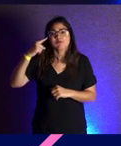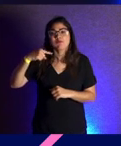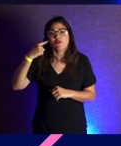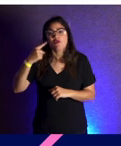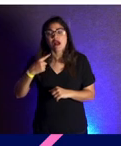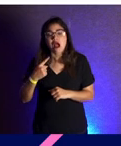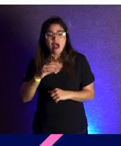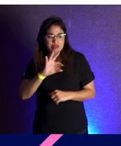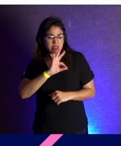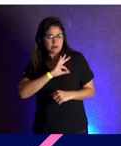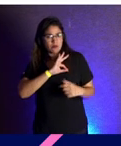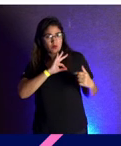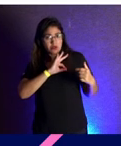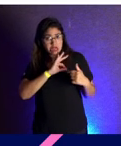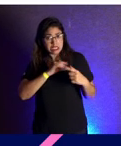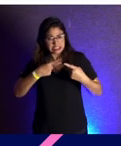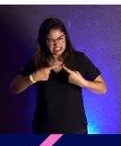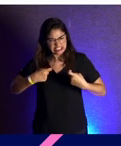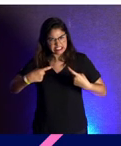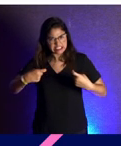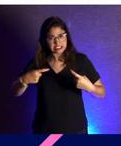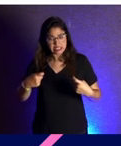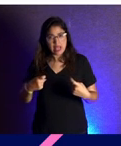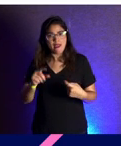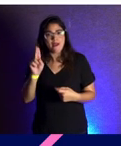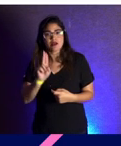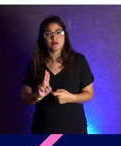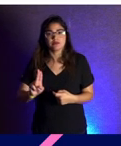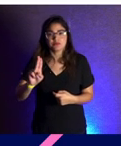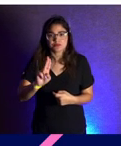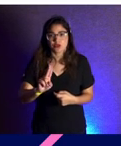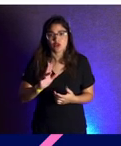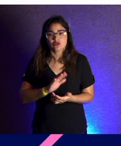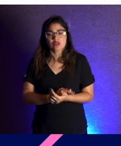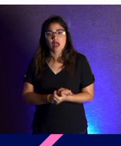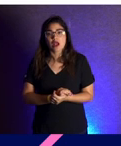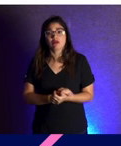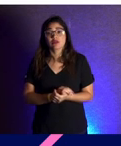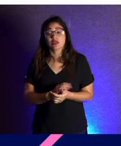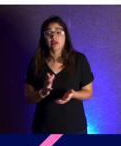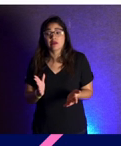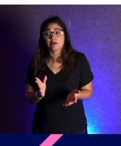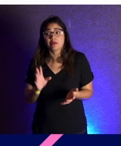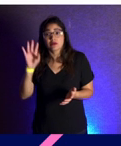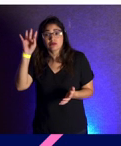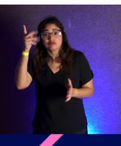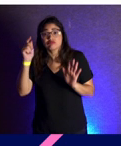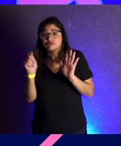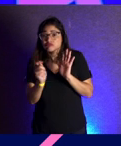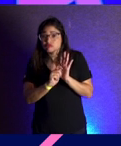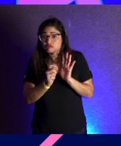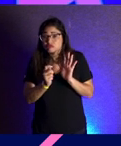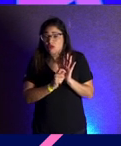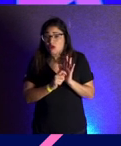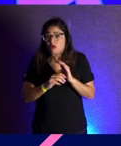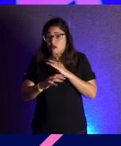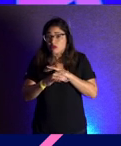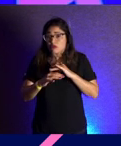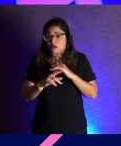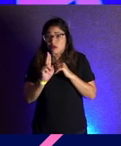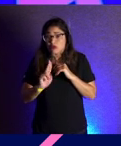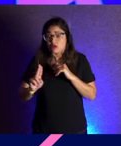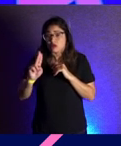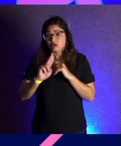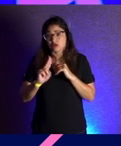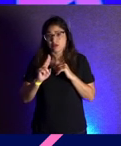homicide, this would be evidence for you to do. Because what you could say is, the police called it not a